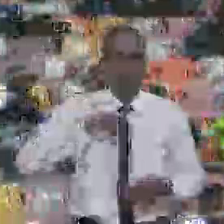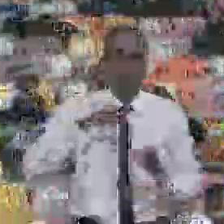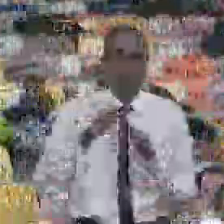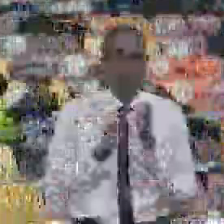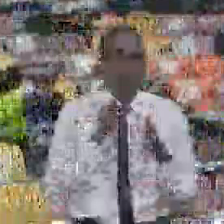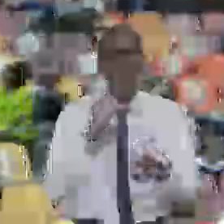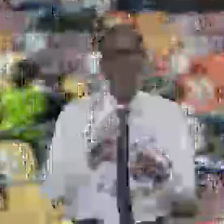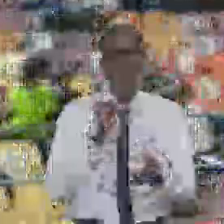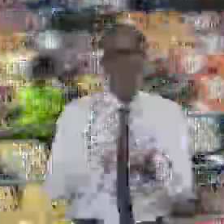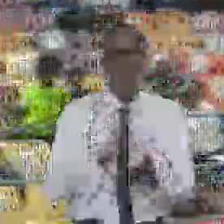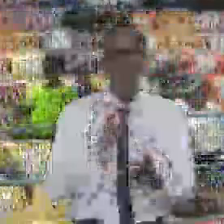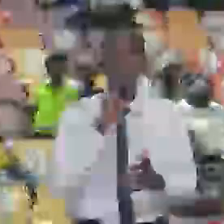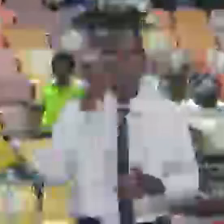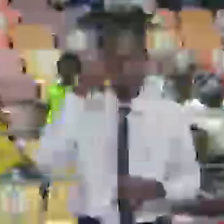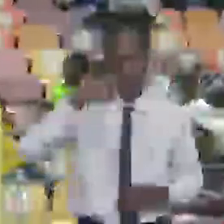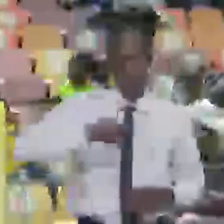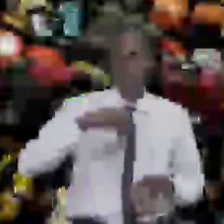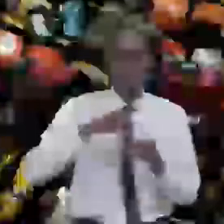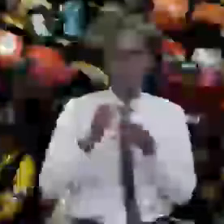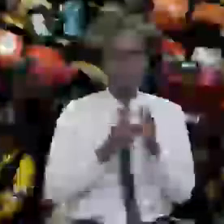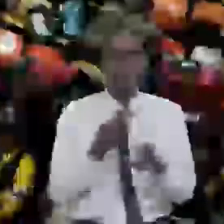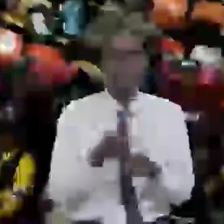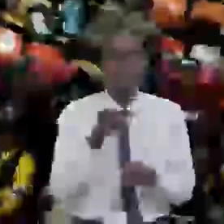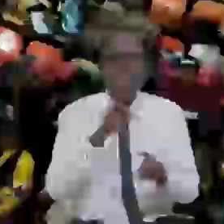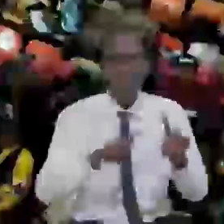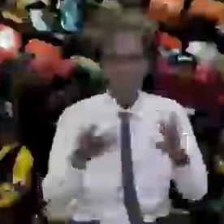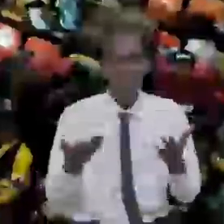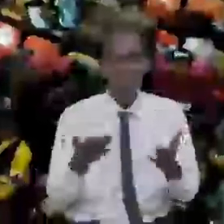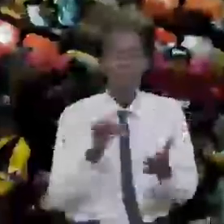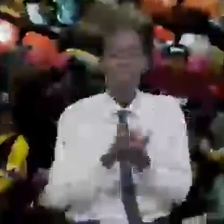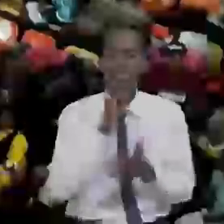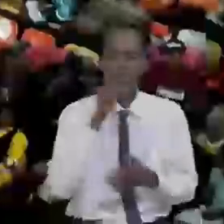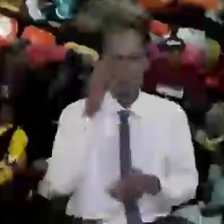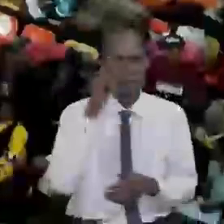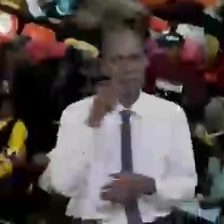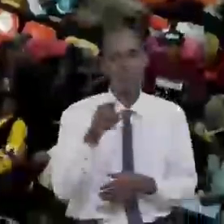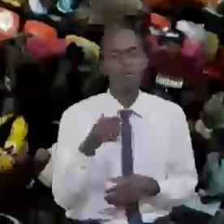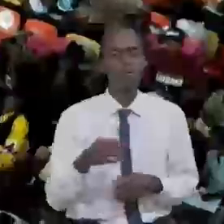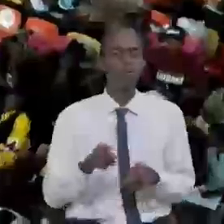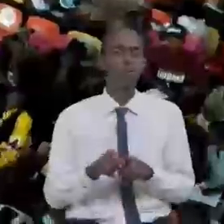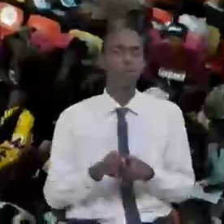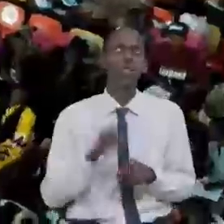me. I said that's me. Now he will honor you.